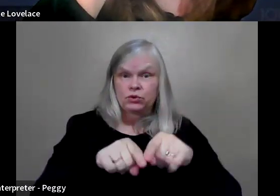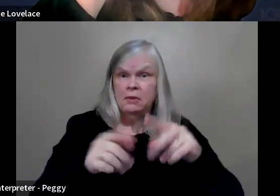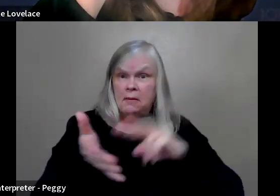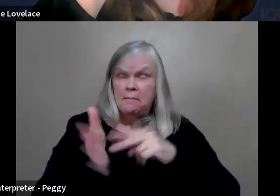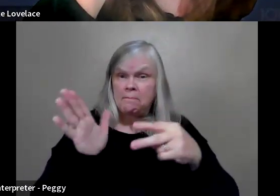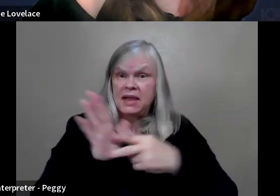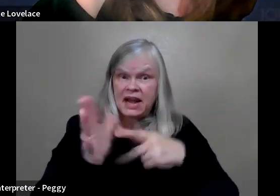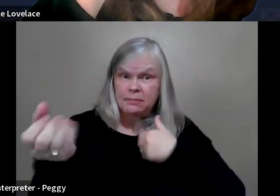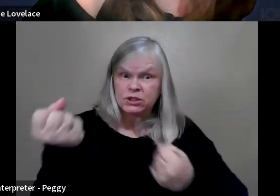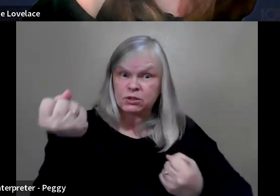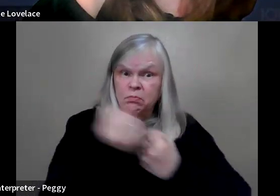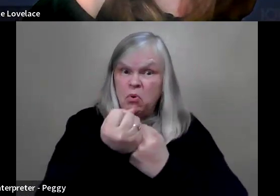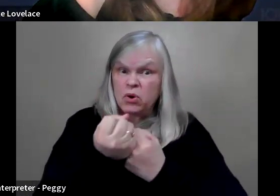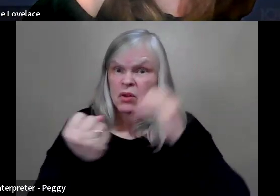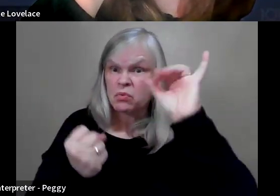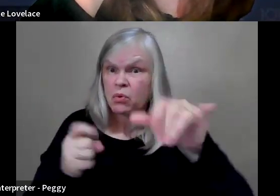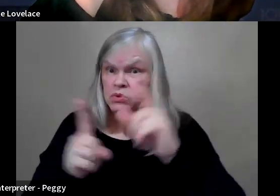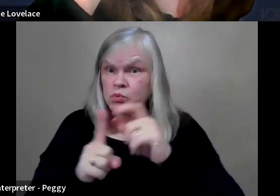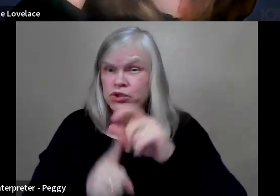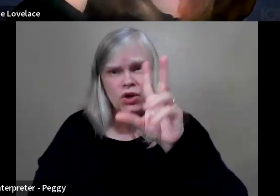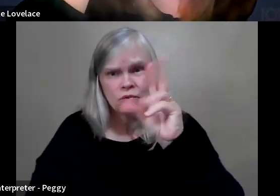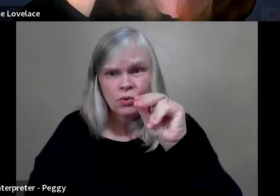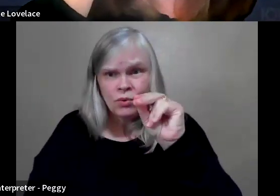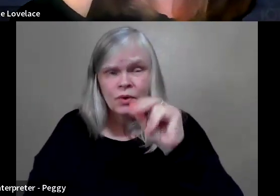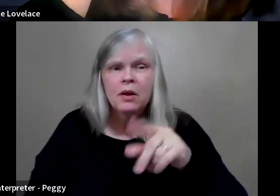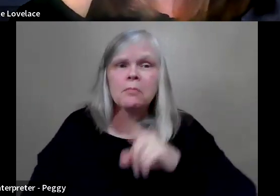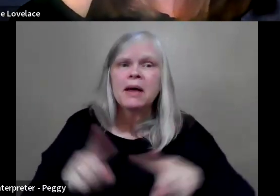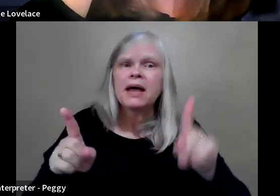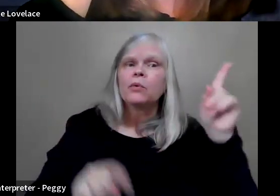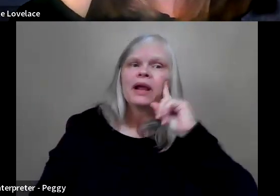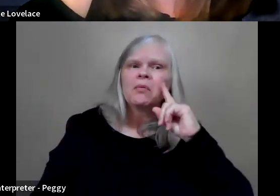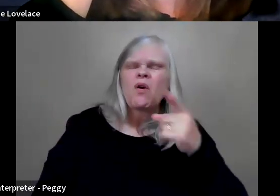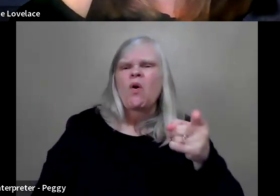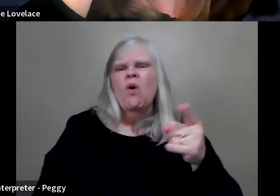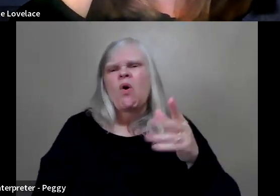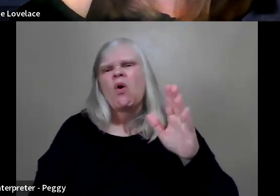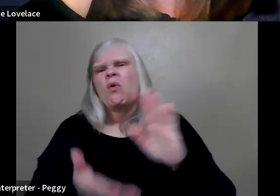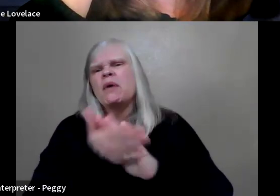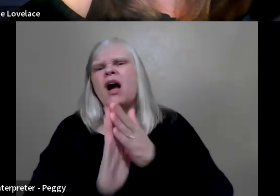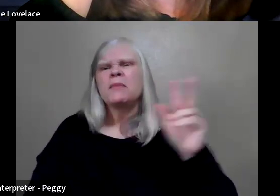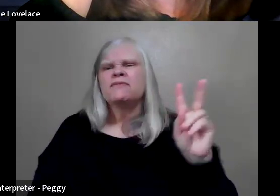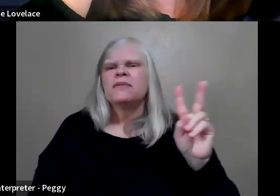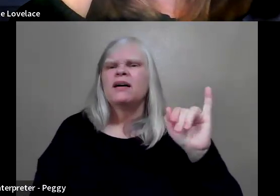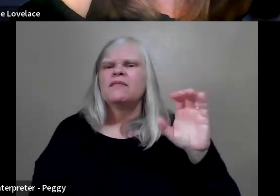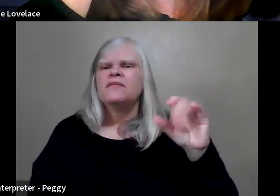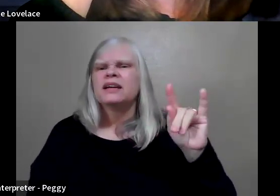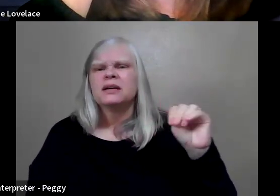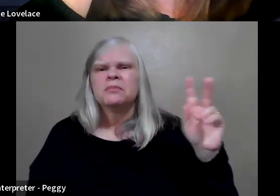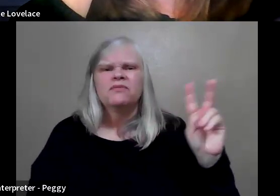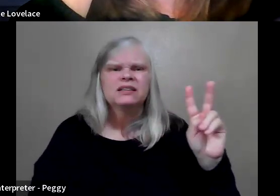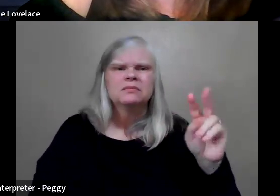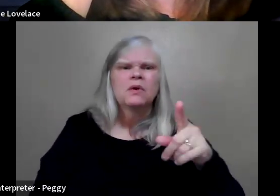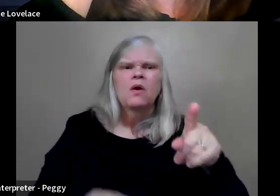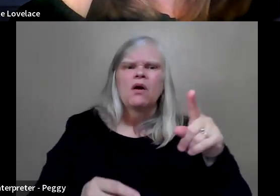am endorsing these words. However, we hear things such as victim, hopeless,